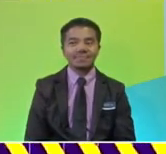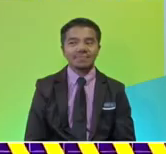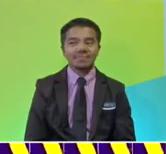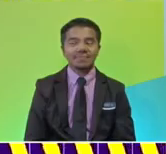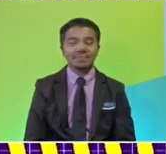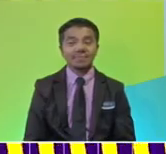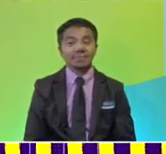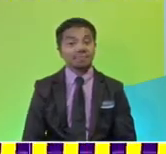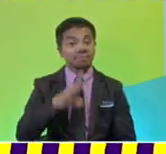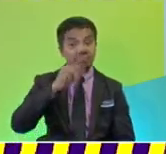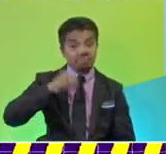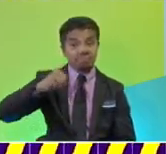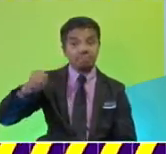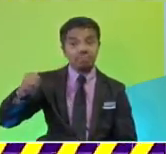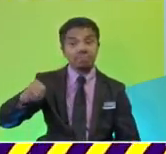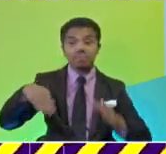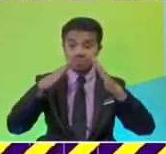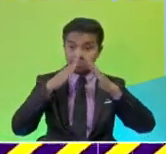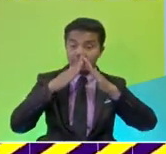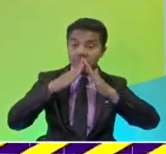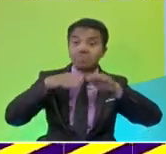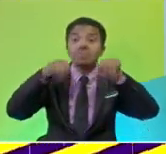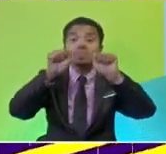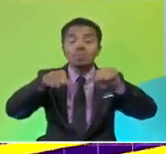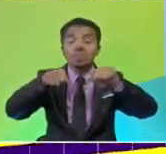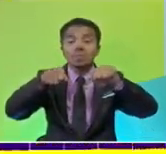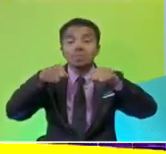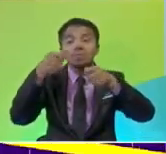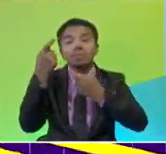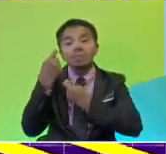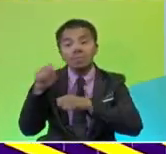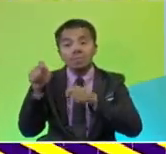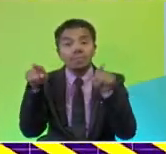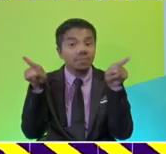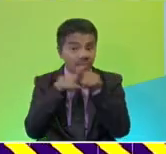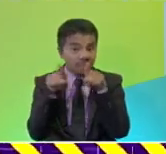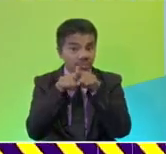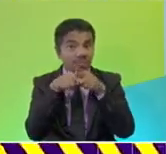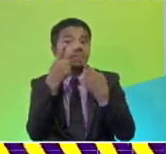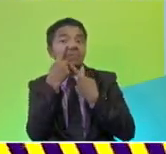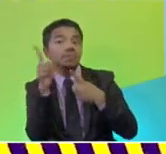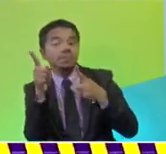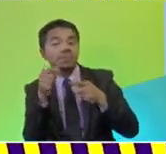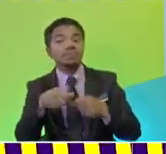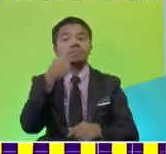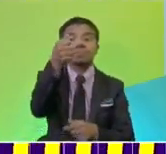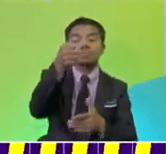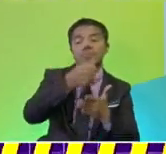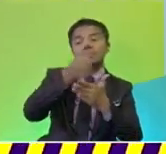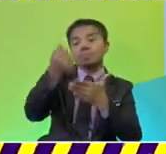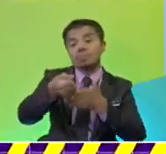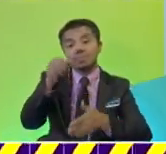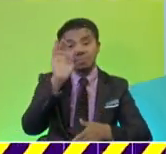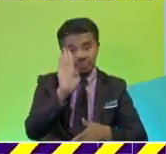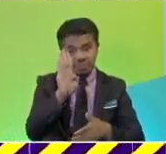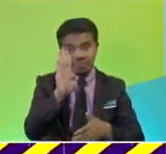can try this activity as well. So follow along, follow Mr. Bari along. And for this question, A or B? Is it Laura or is it